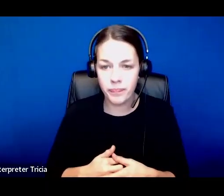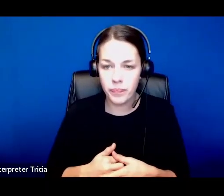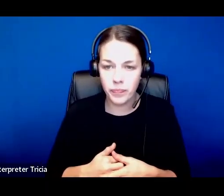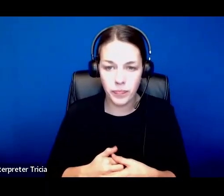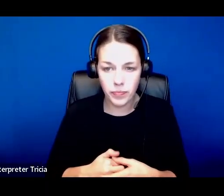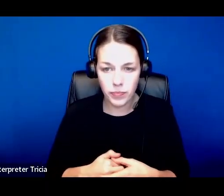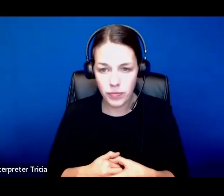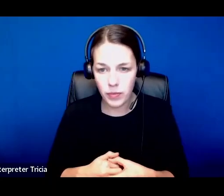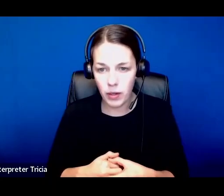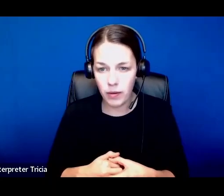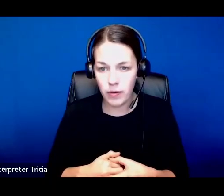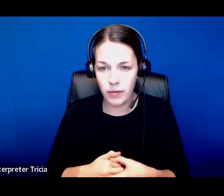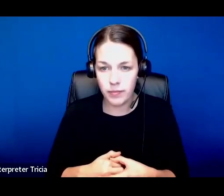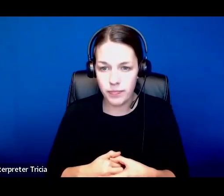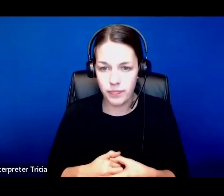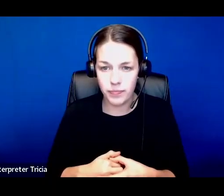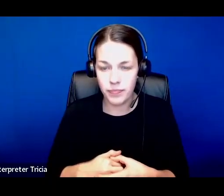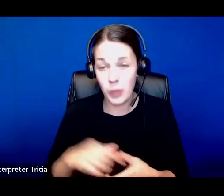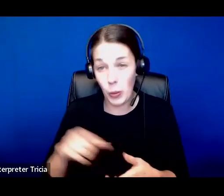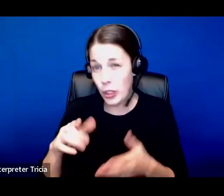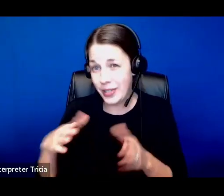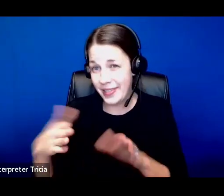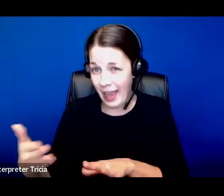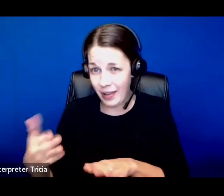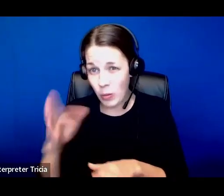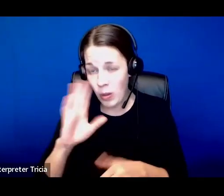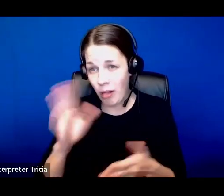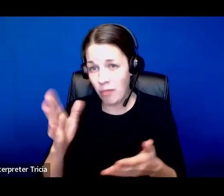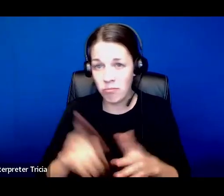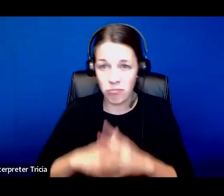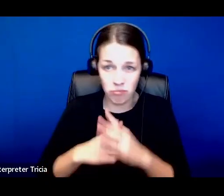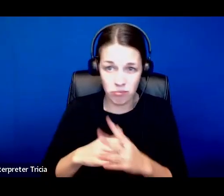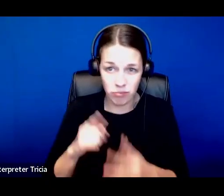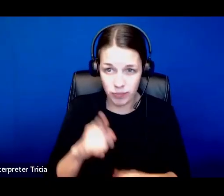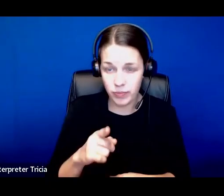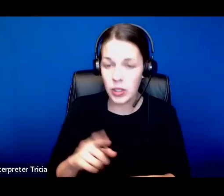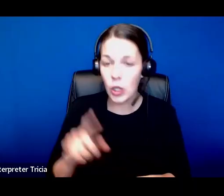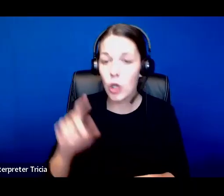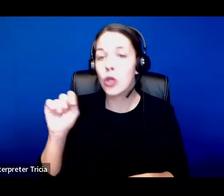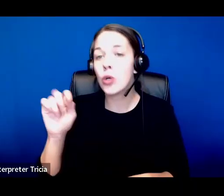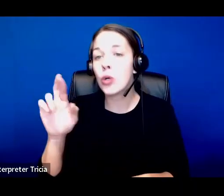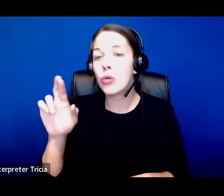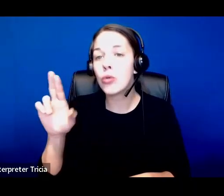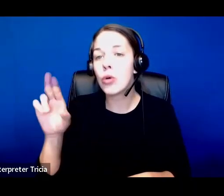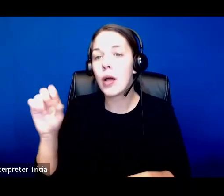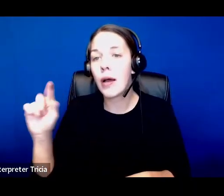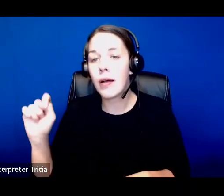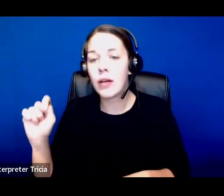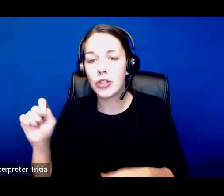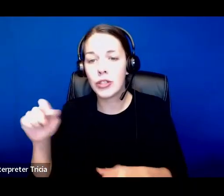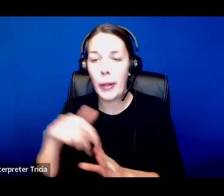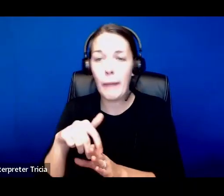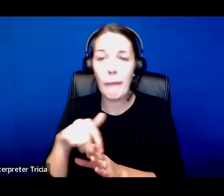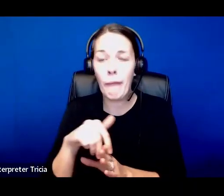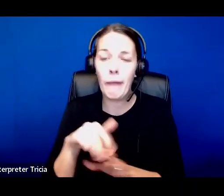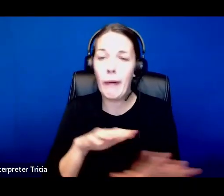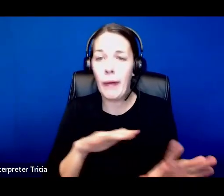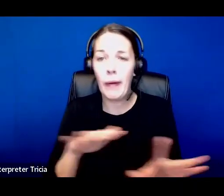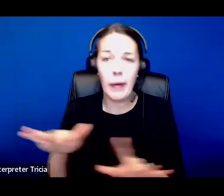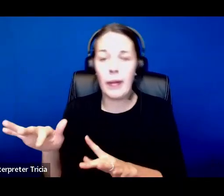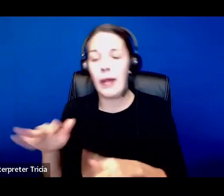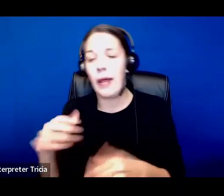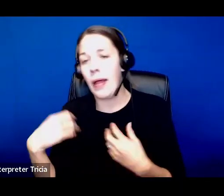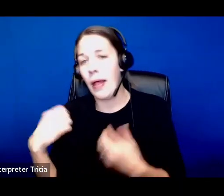effectively work when you are dead. But trust can also straddle the line as well, like